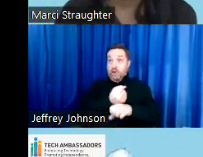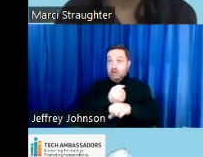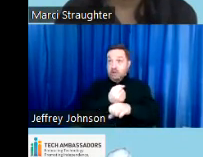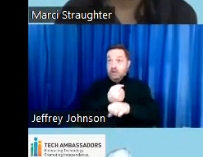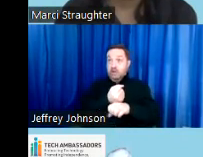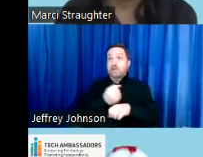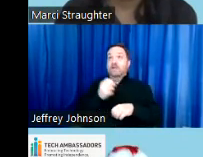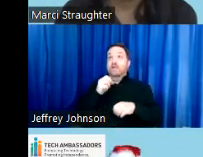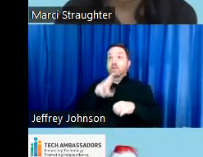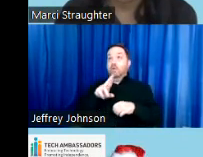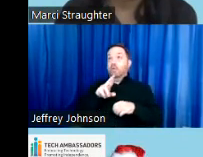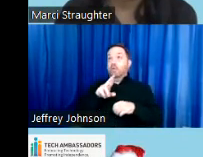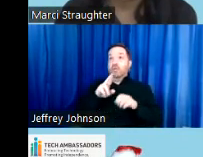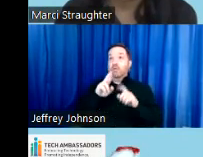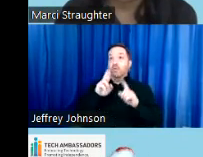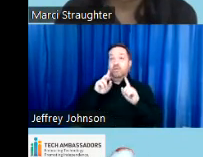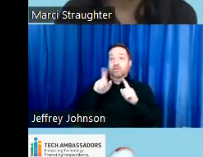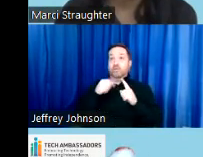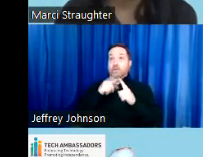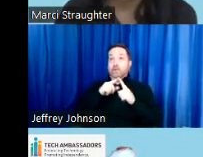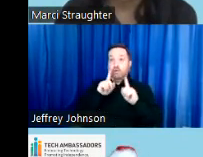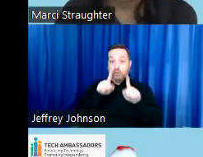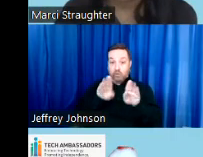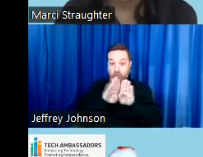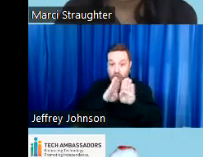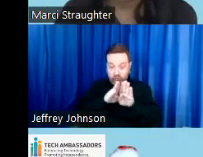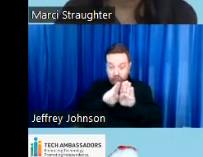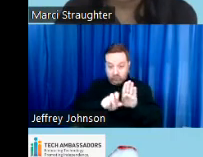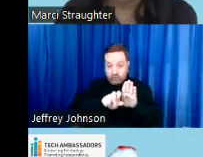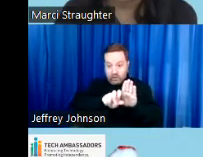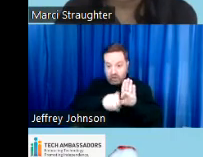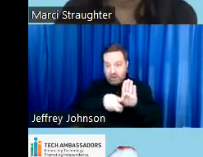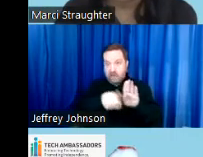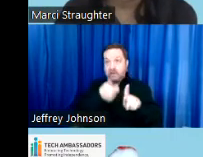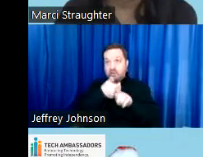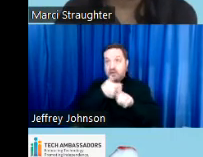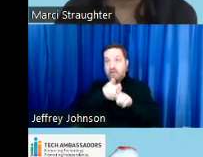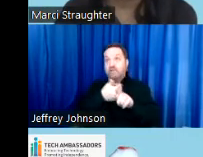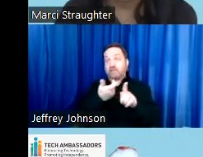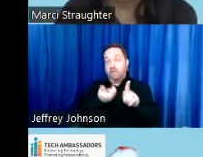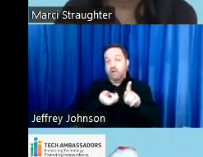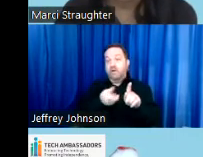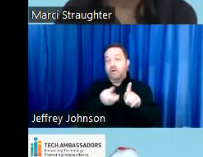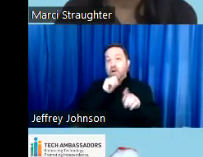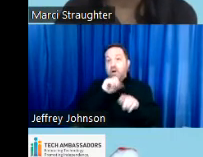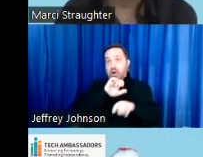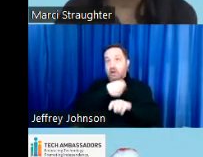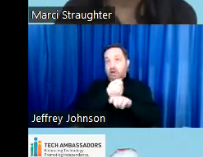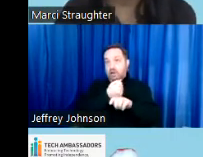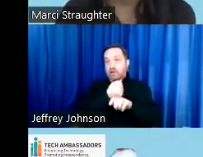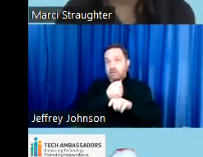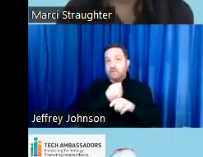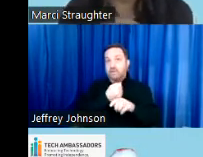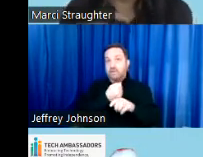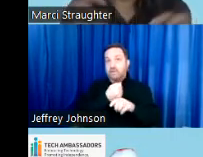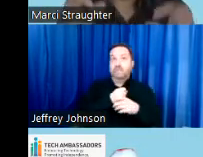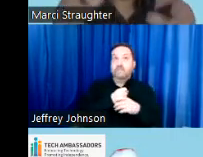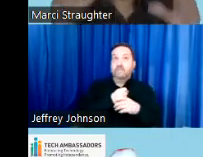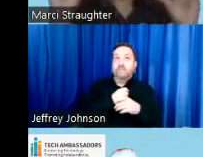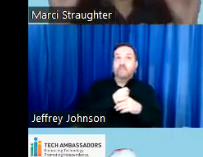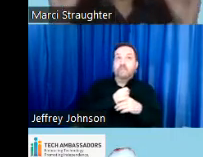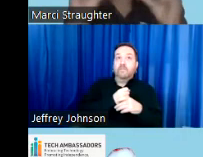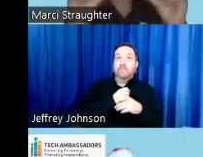can lock it when you go to your door and unlock it. And it has